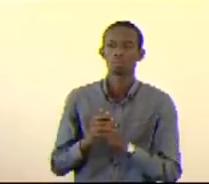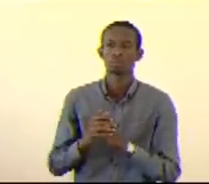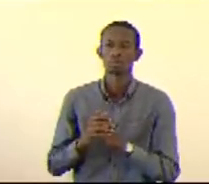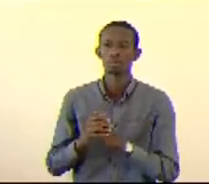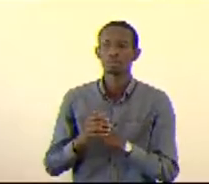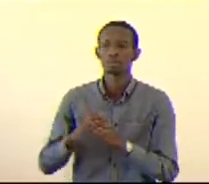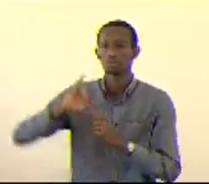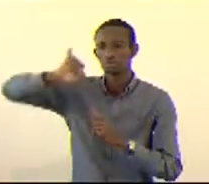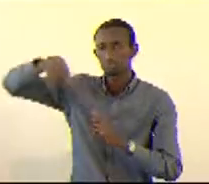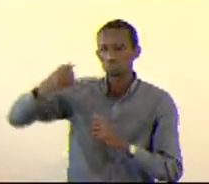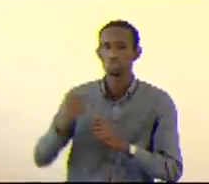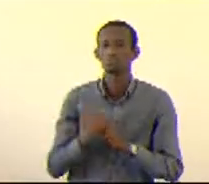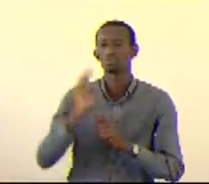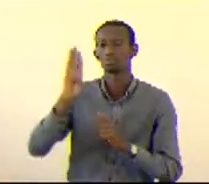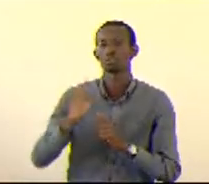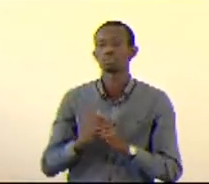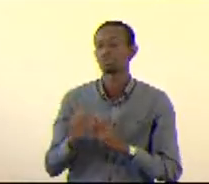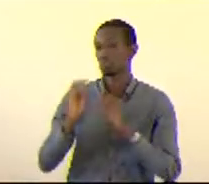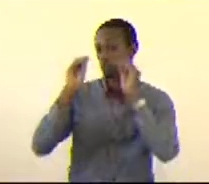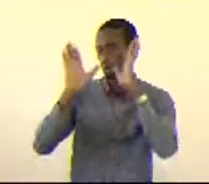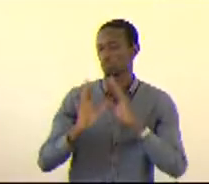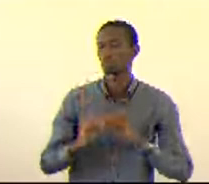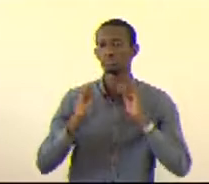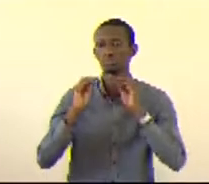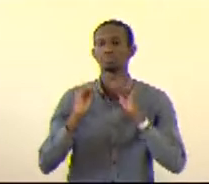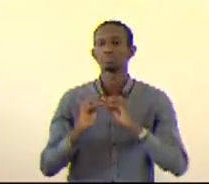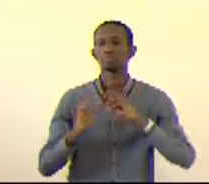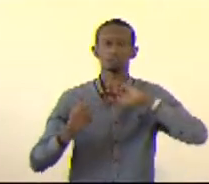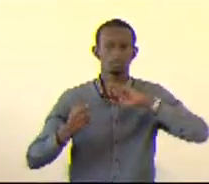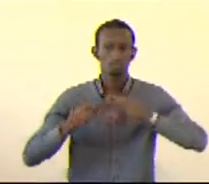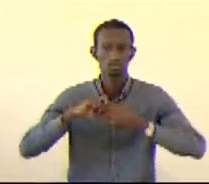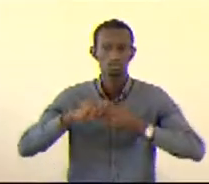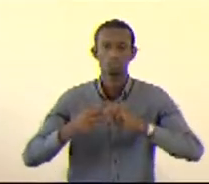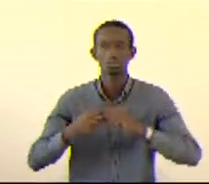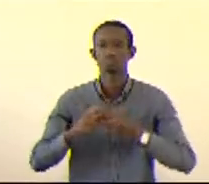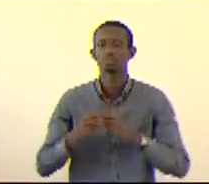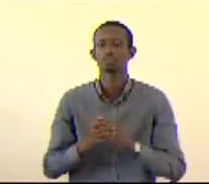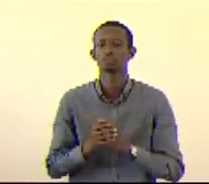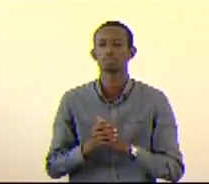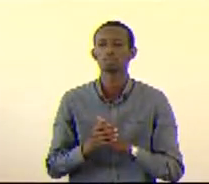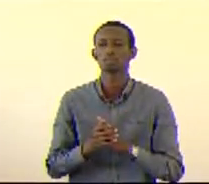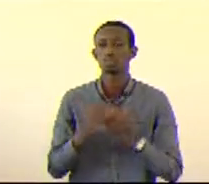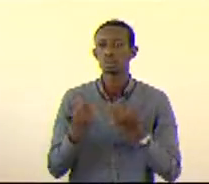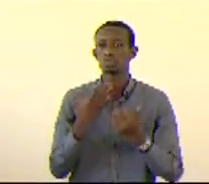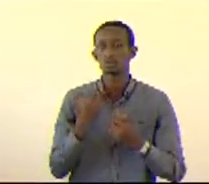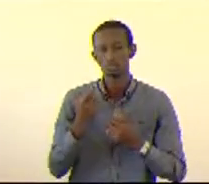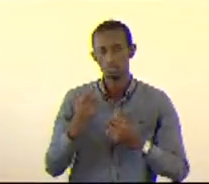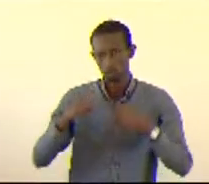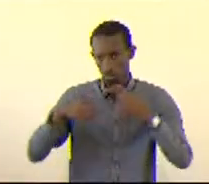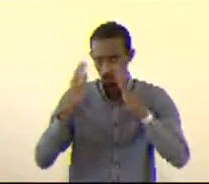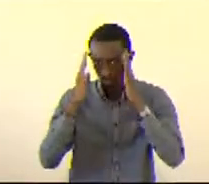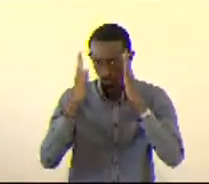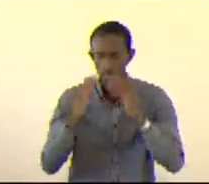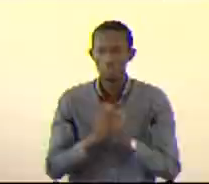who is helping you during this period of time. So I want to invite you to attend the lesson, and